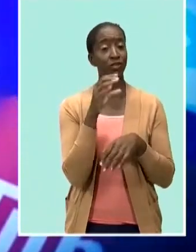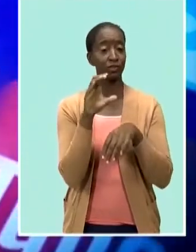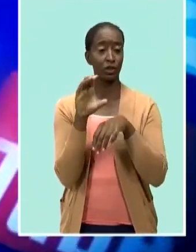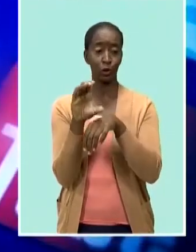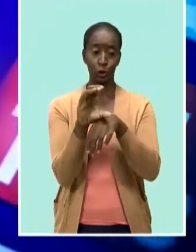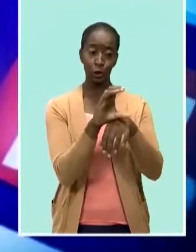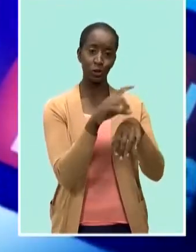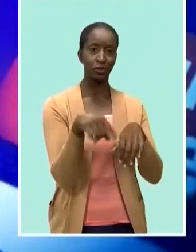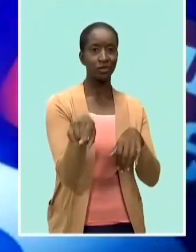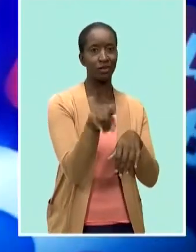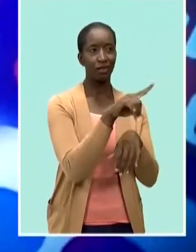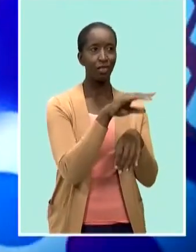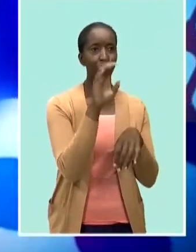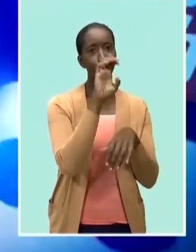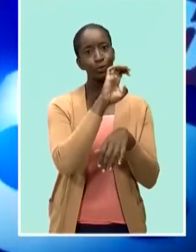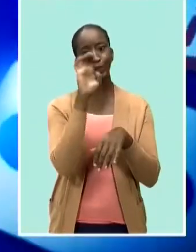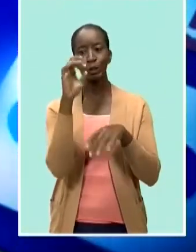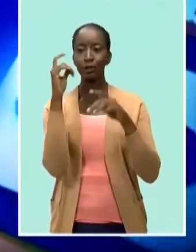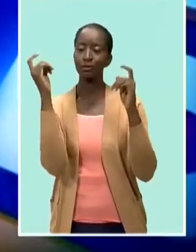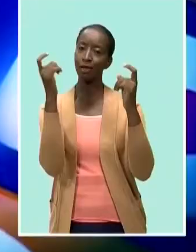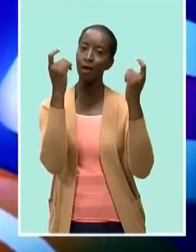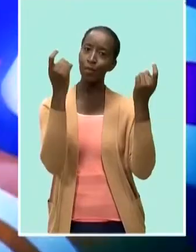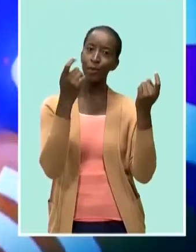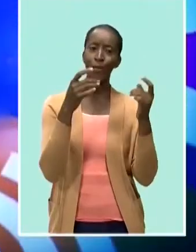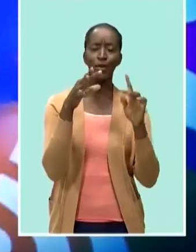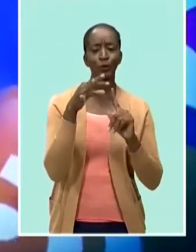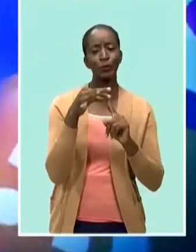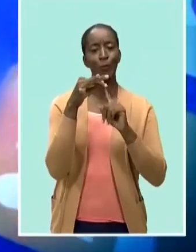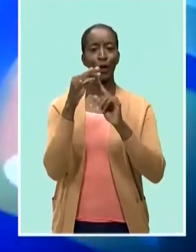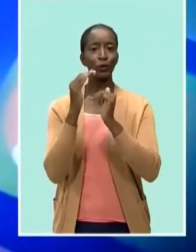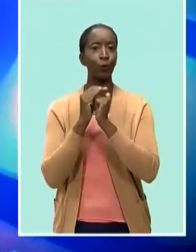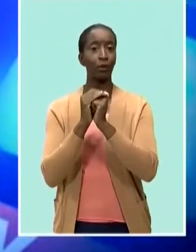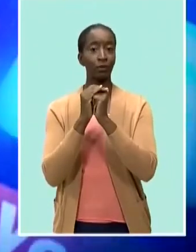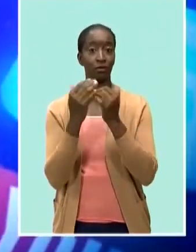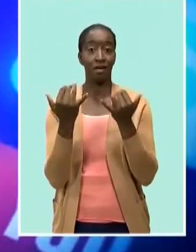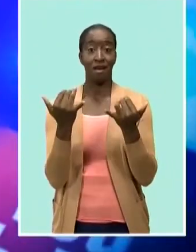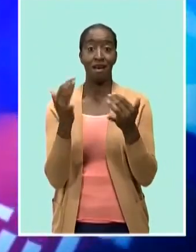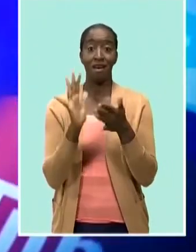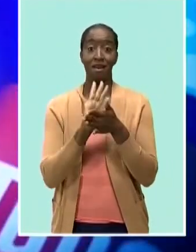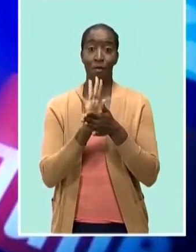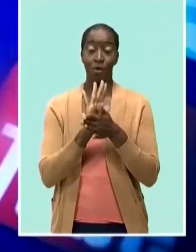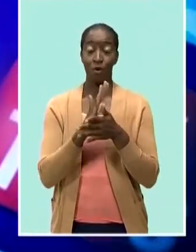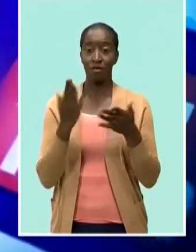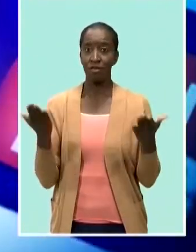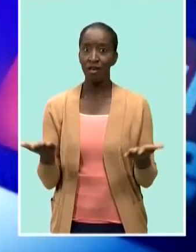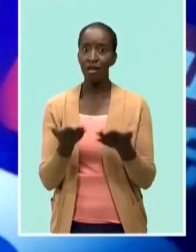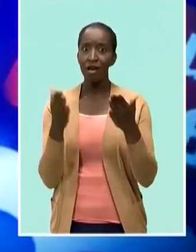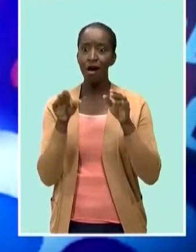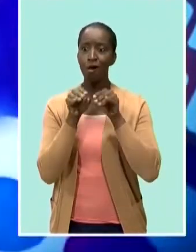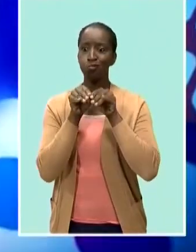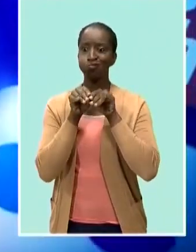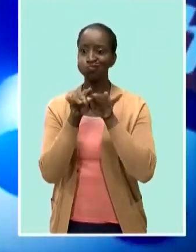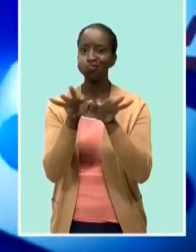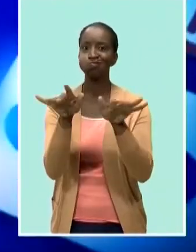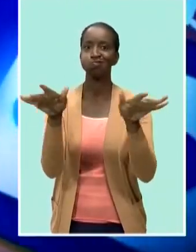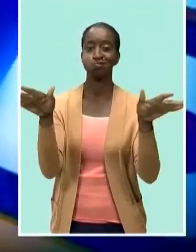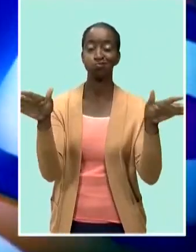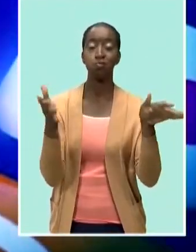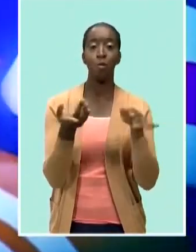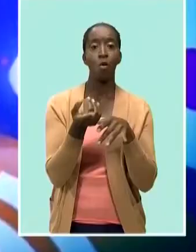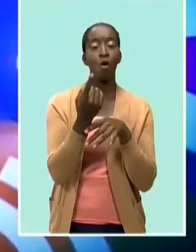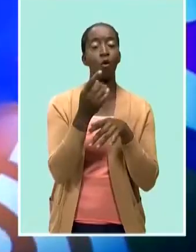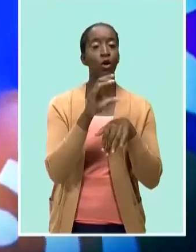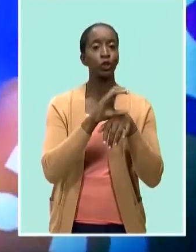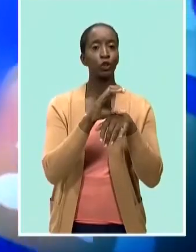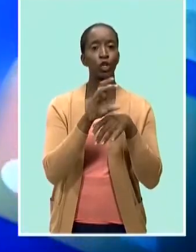with special worship services. So take a look at this video that's making the rounds here on social media. It's showing what happened after a